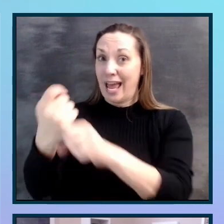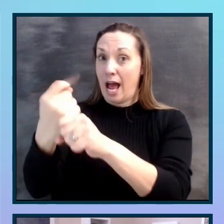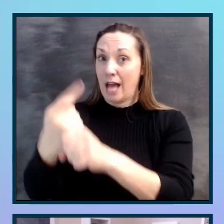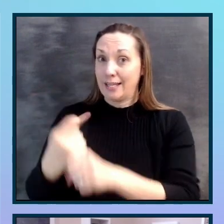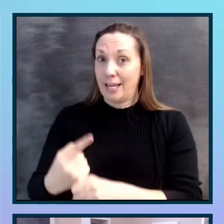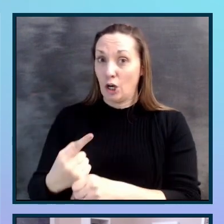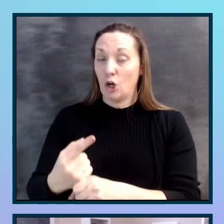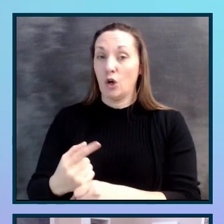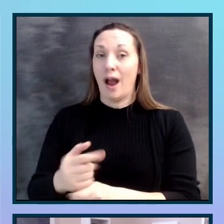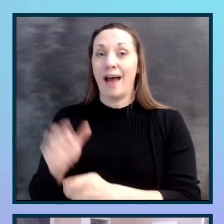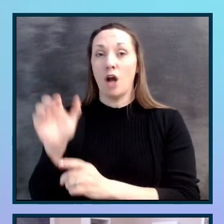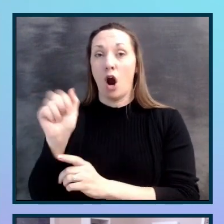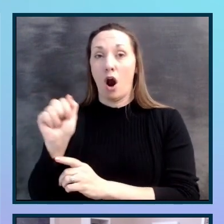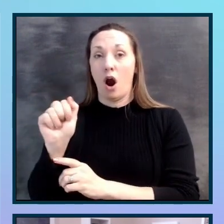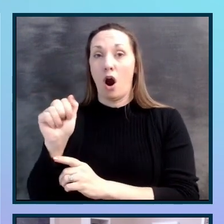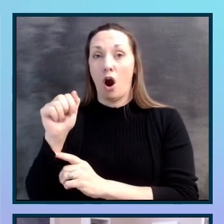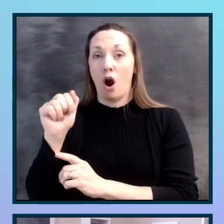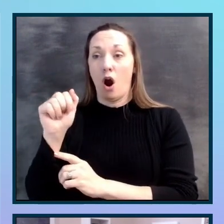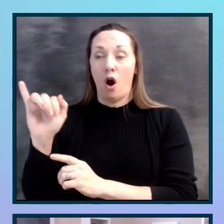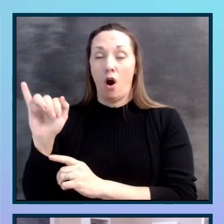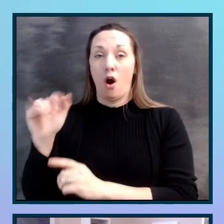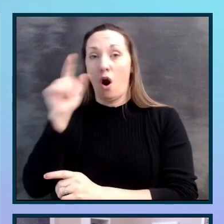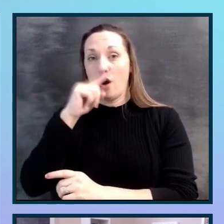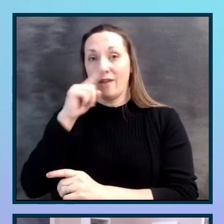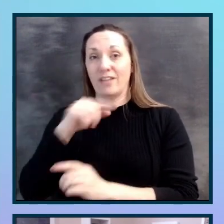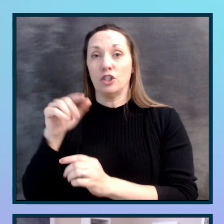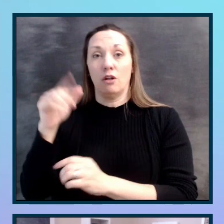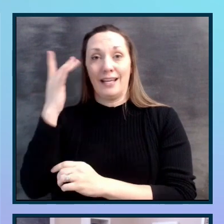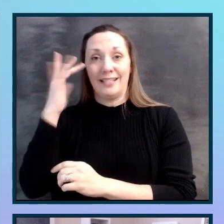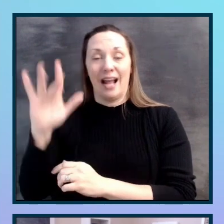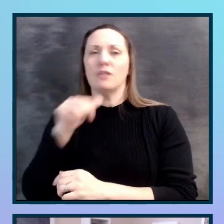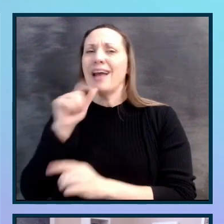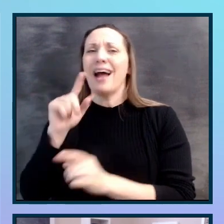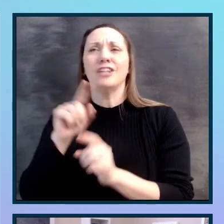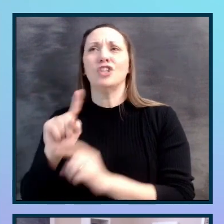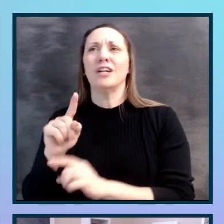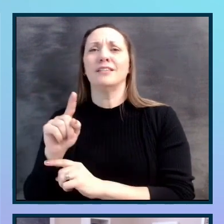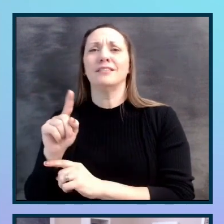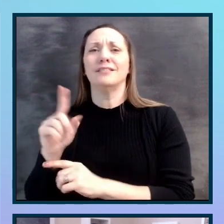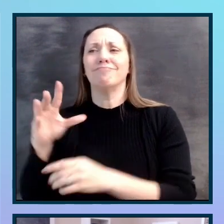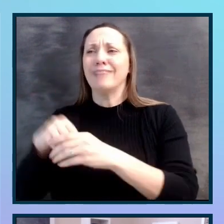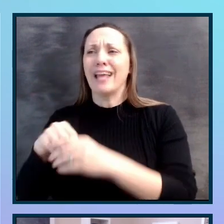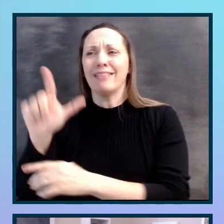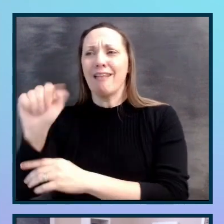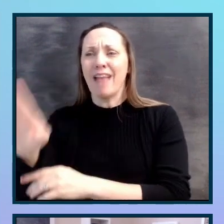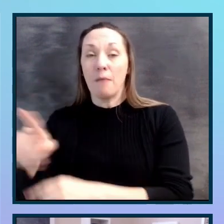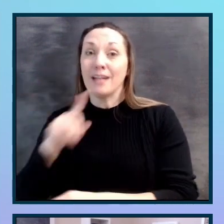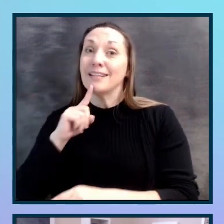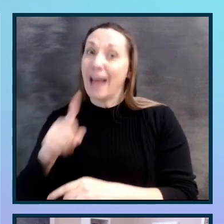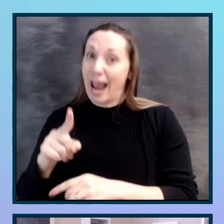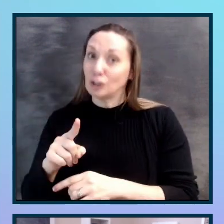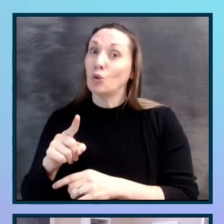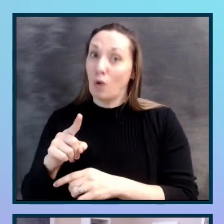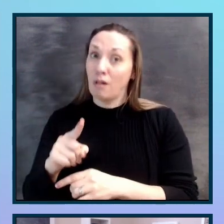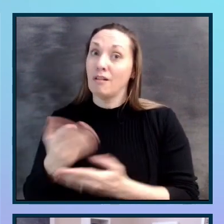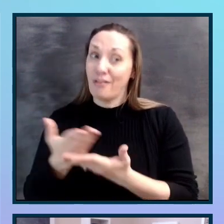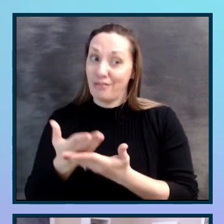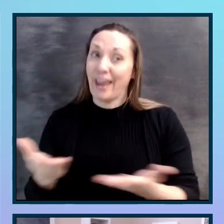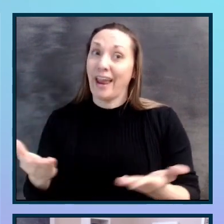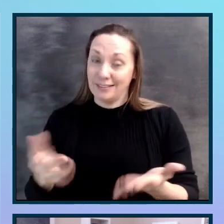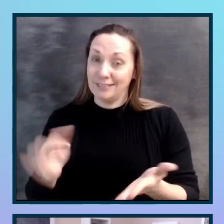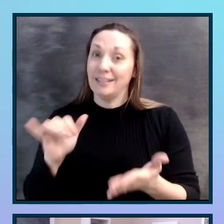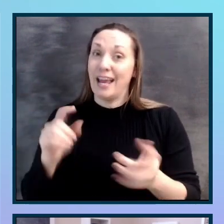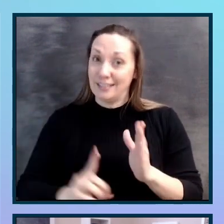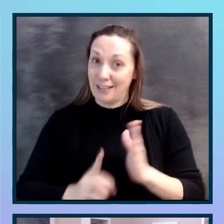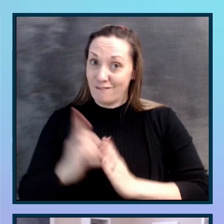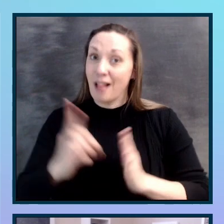on artificial intelligence. And that's not just in R&D labs. That's in actual practical things and